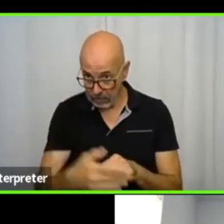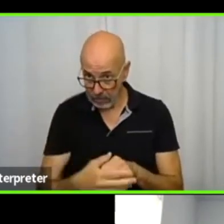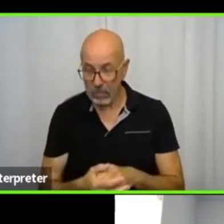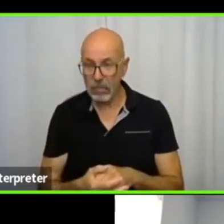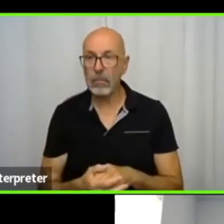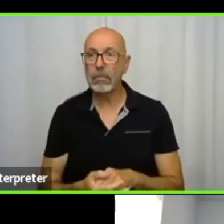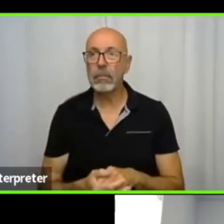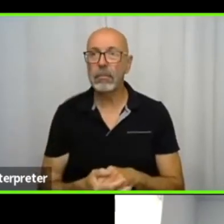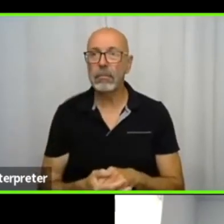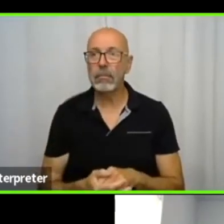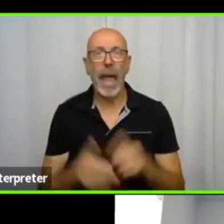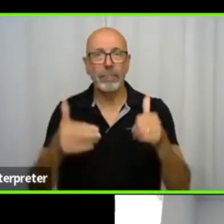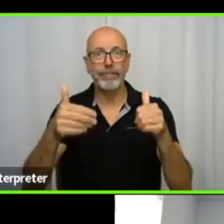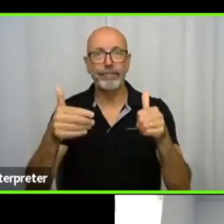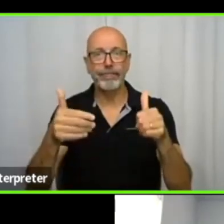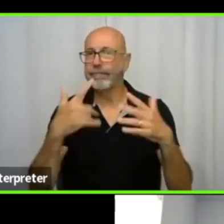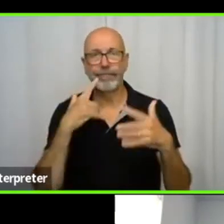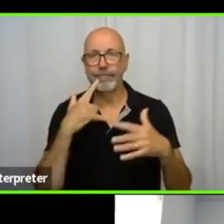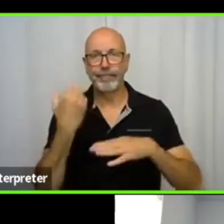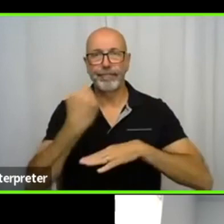And his head is down.